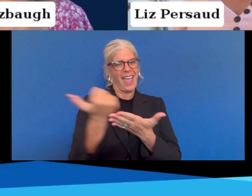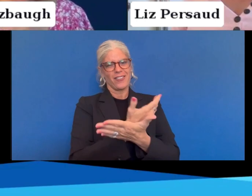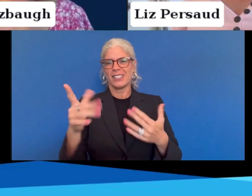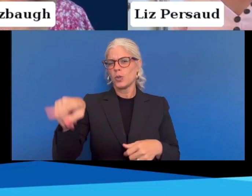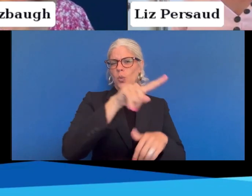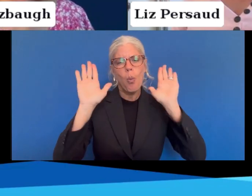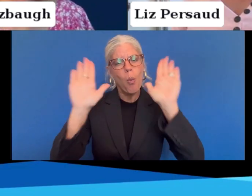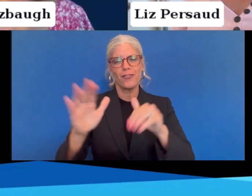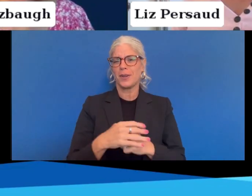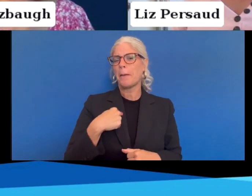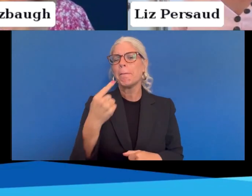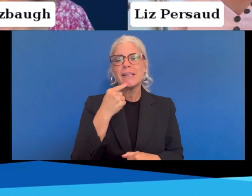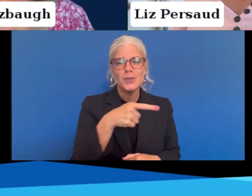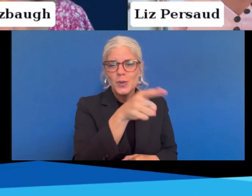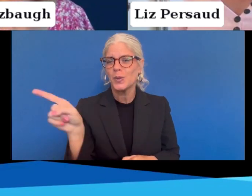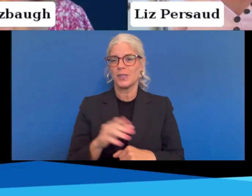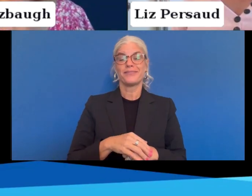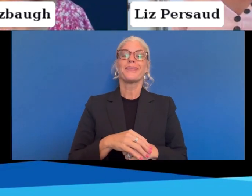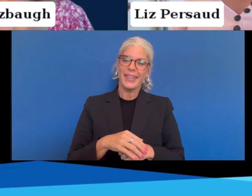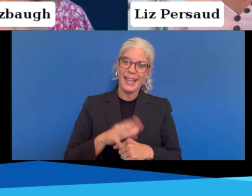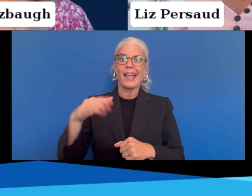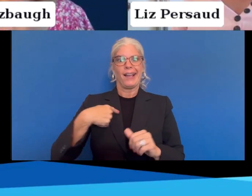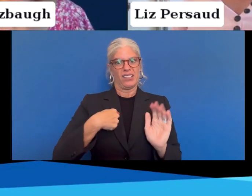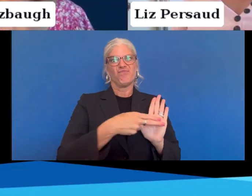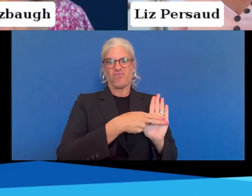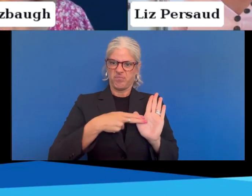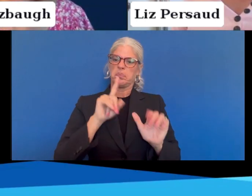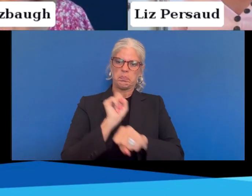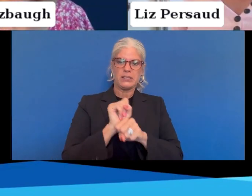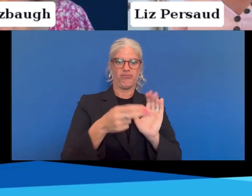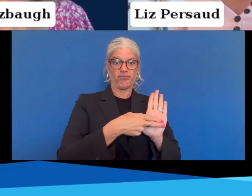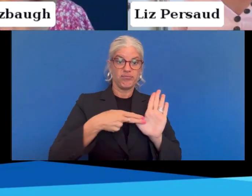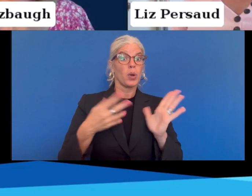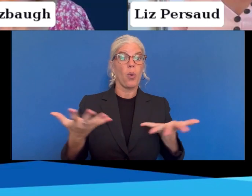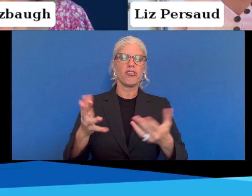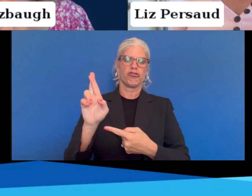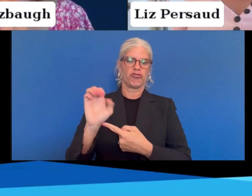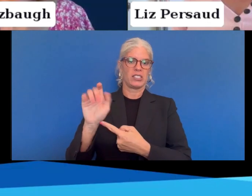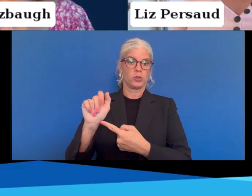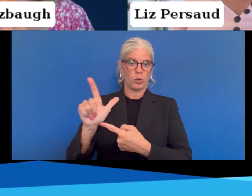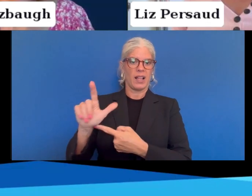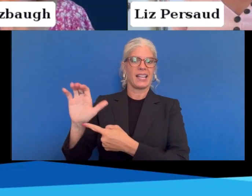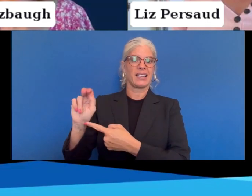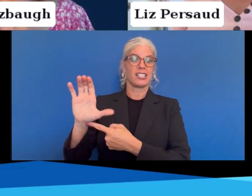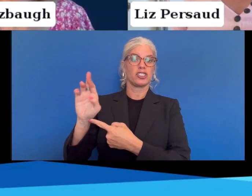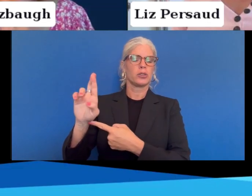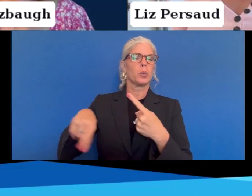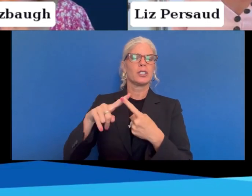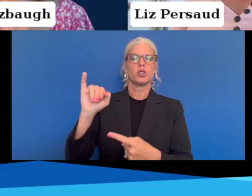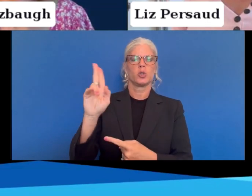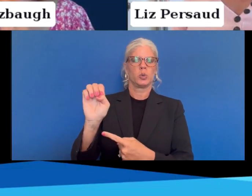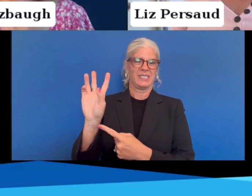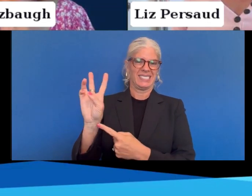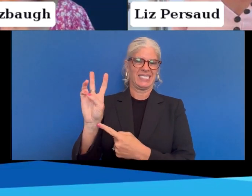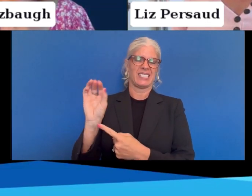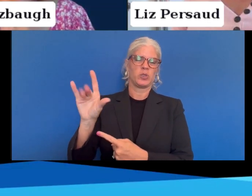supporting and everything. Y'all are wonderful and I miss you very much. I was officially diagnosed with rectal cancer June